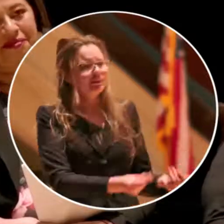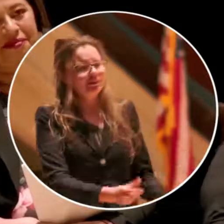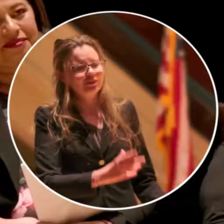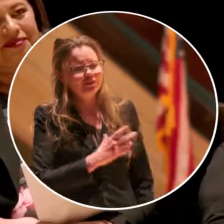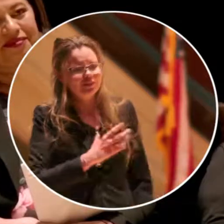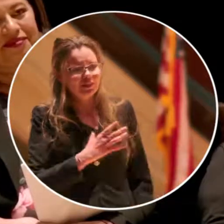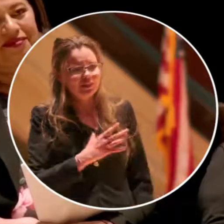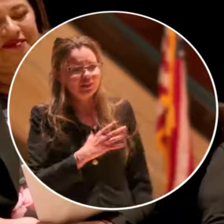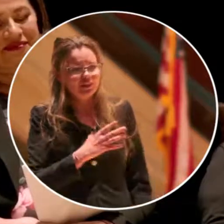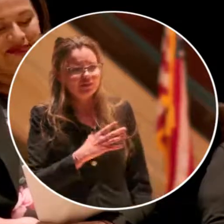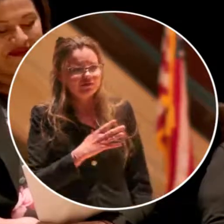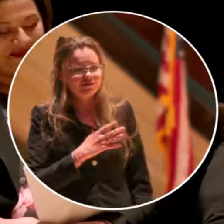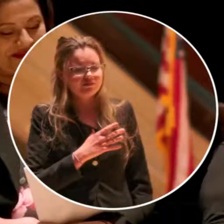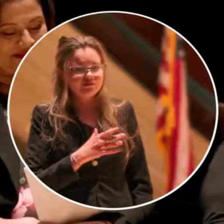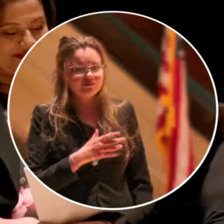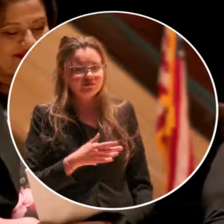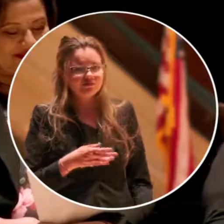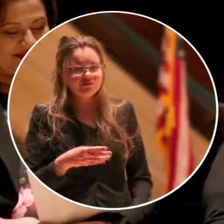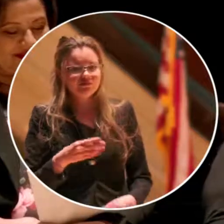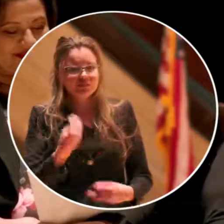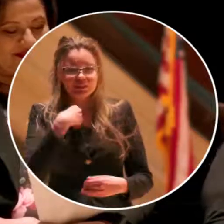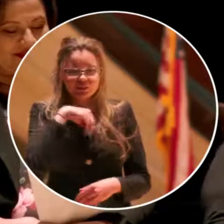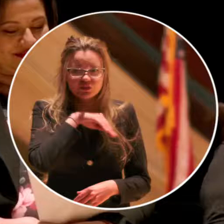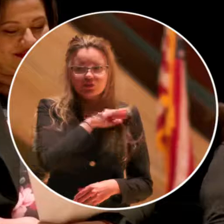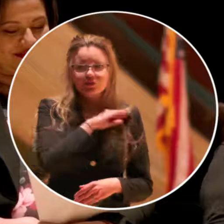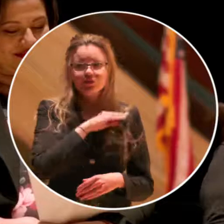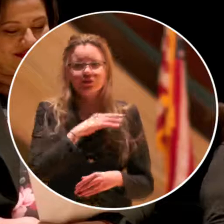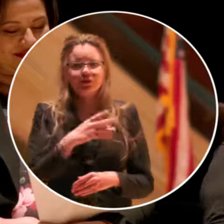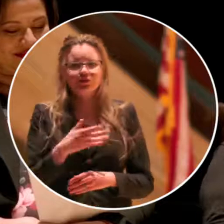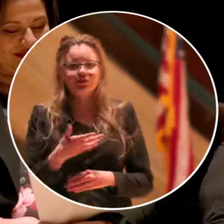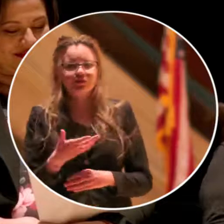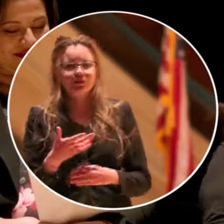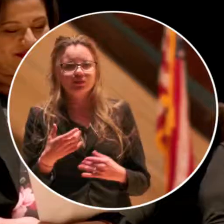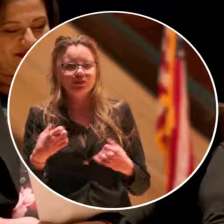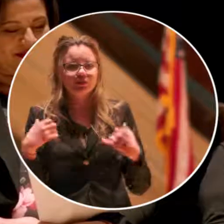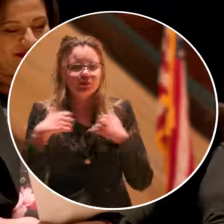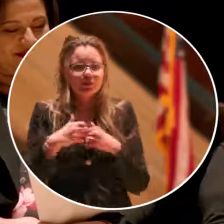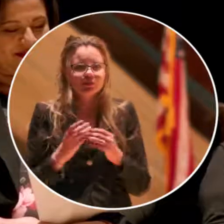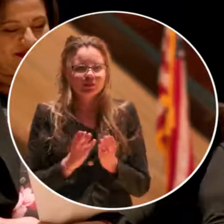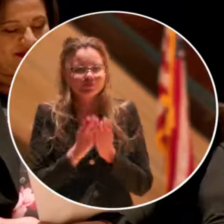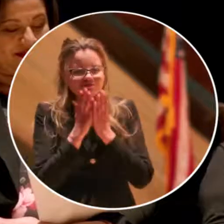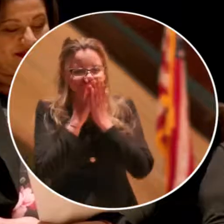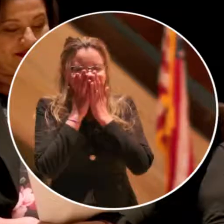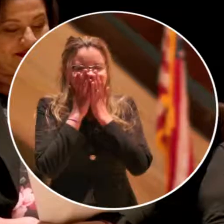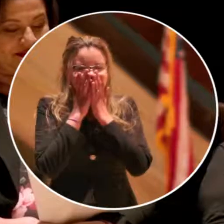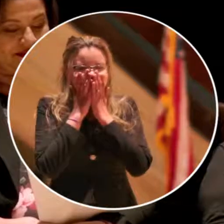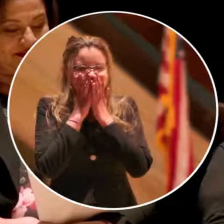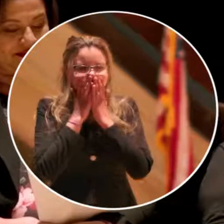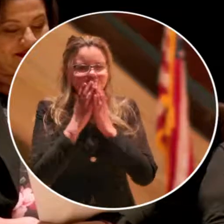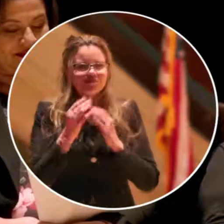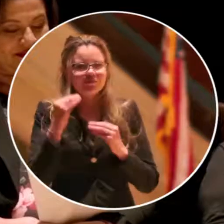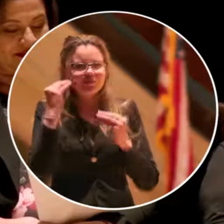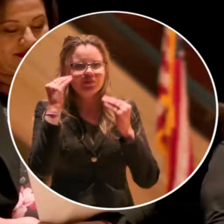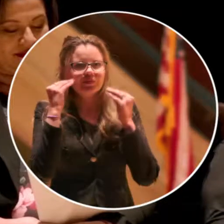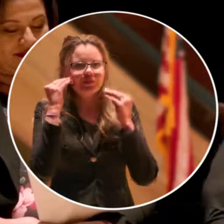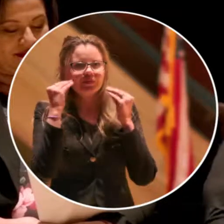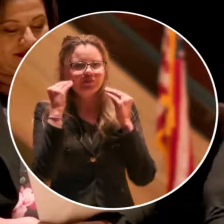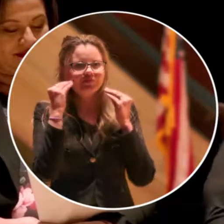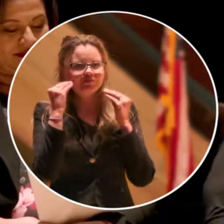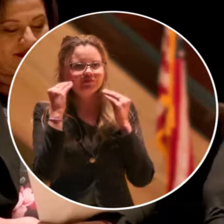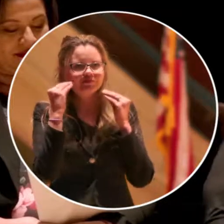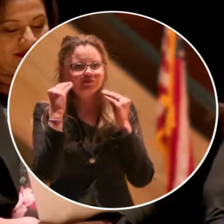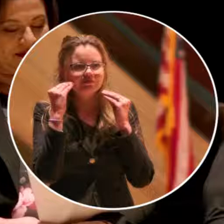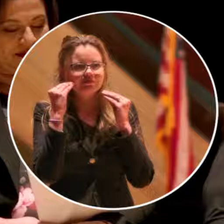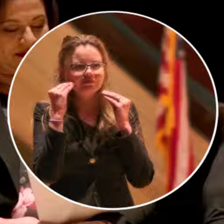handed me a pile of silk scarves and cashmere sweaters, I burrowed my face inside and caught, to my surprise and